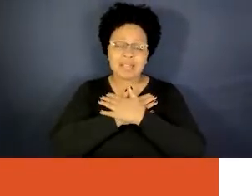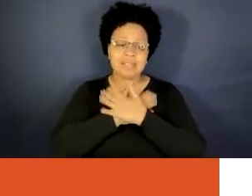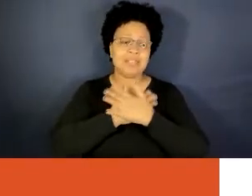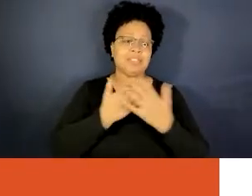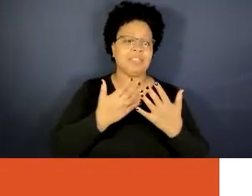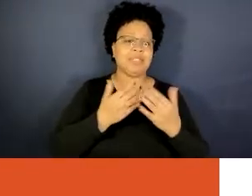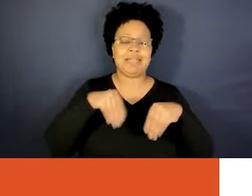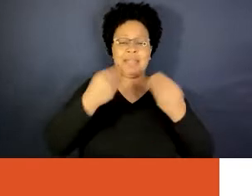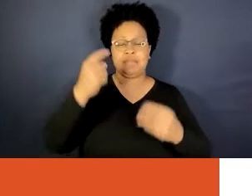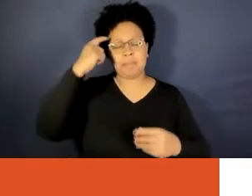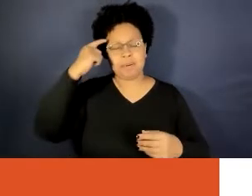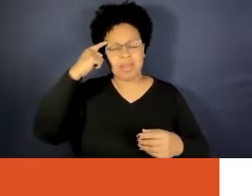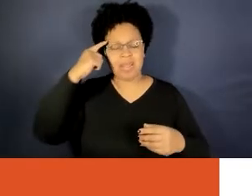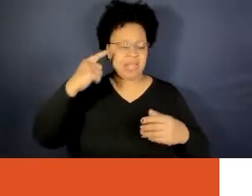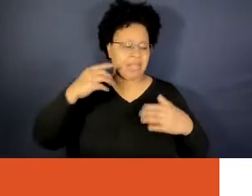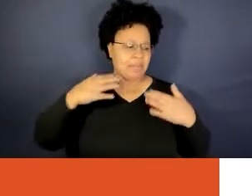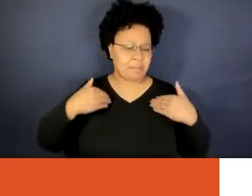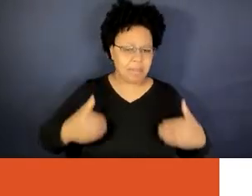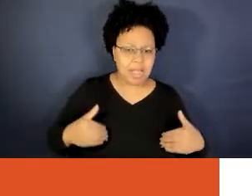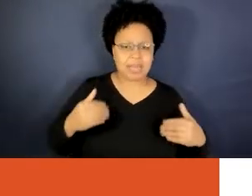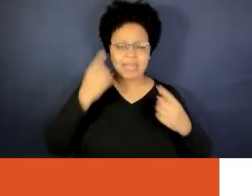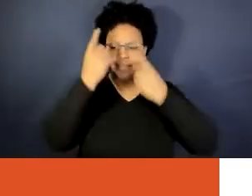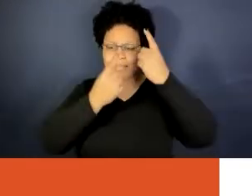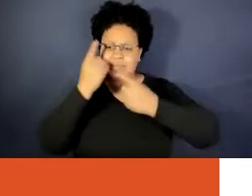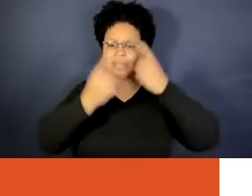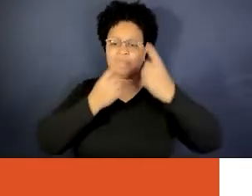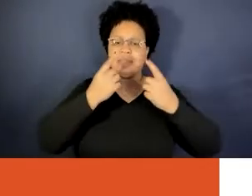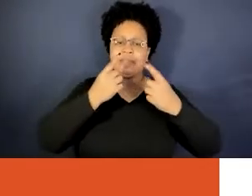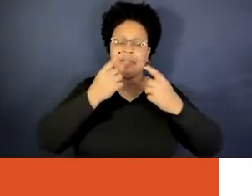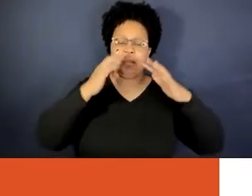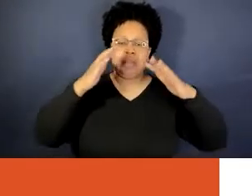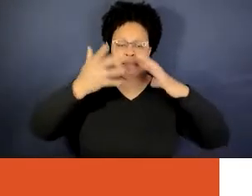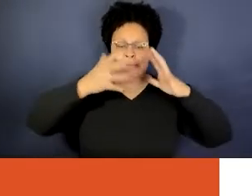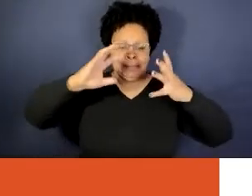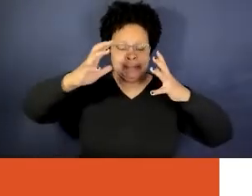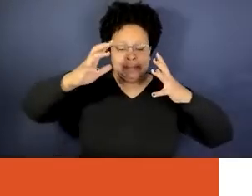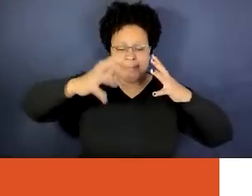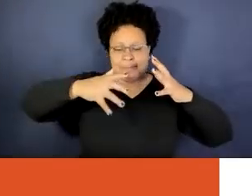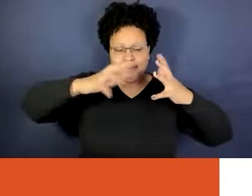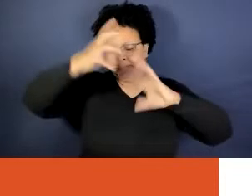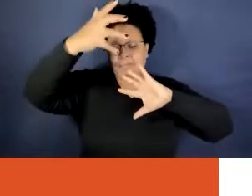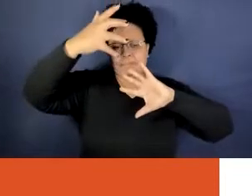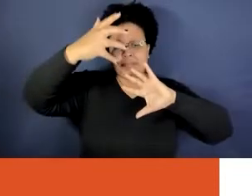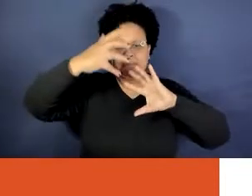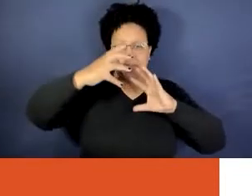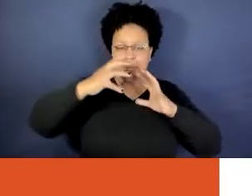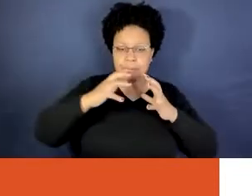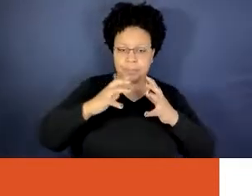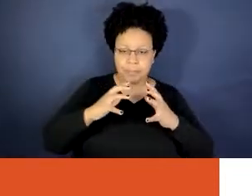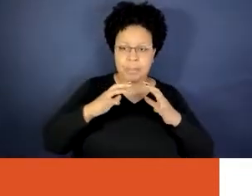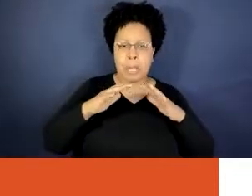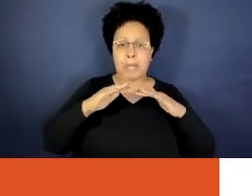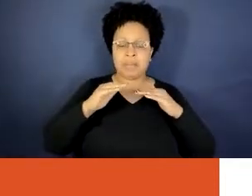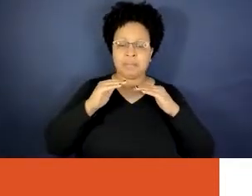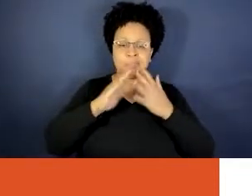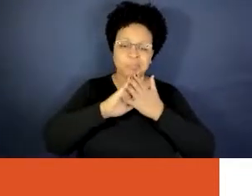brain and the mind and the body to get to this place of calming. So there's all kinds of ways we can look at with